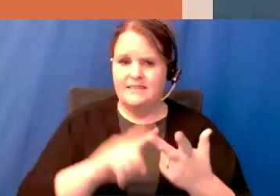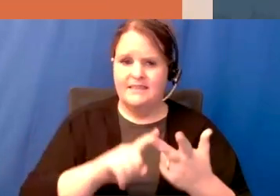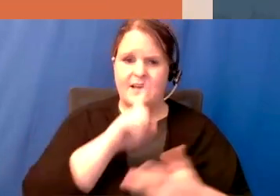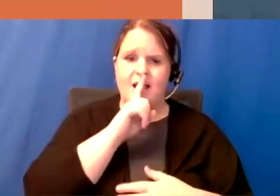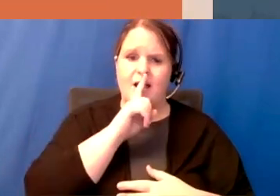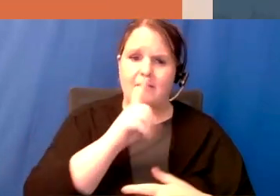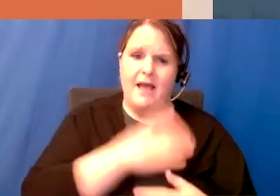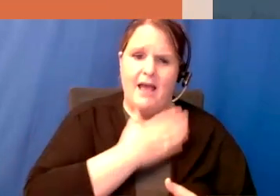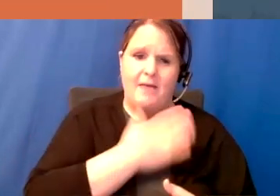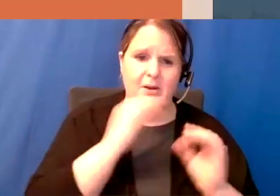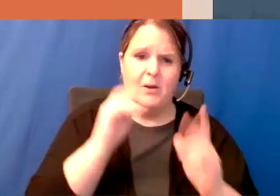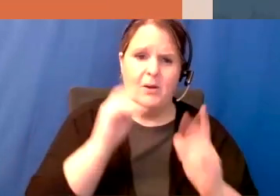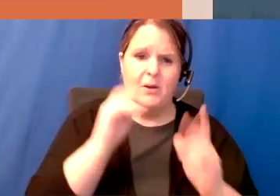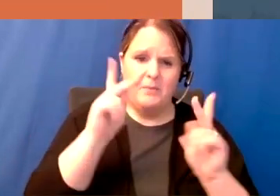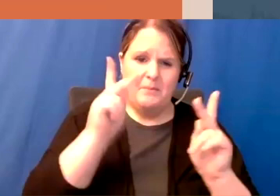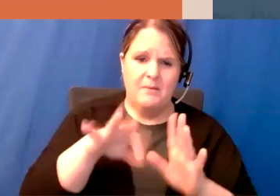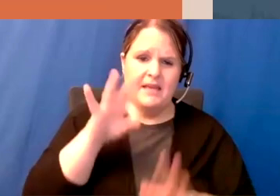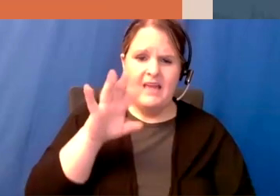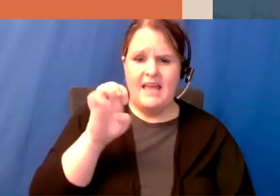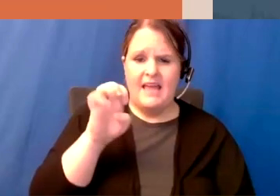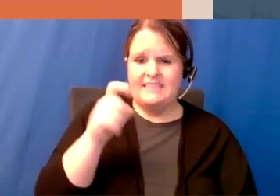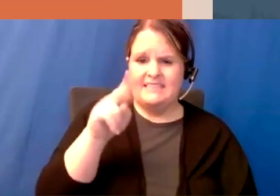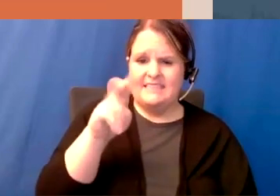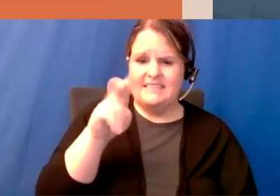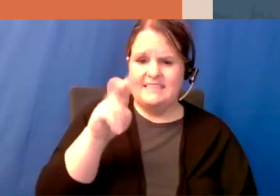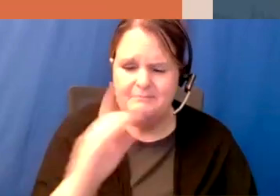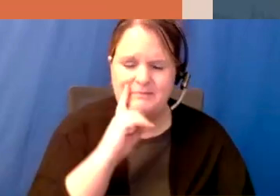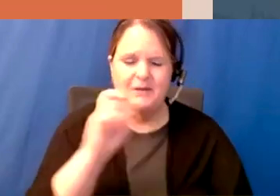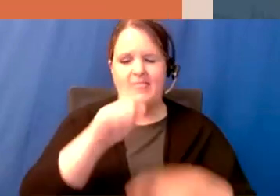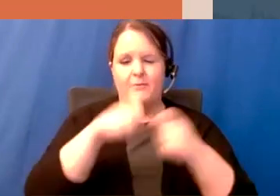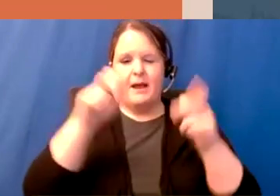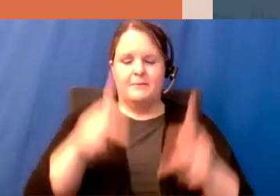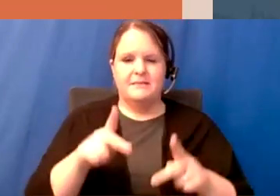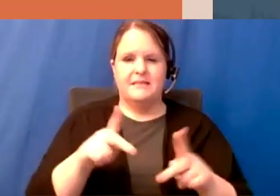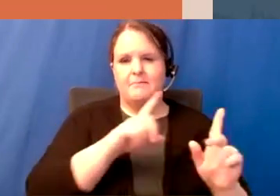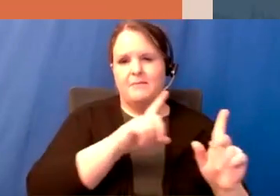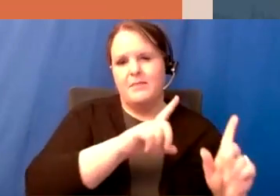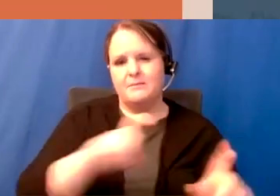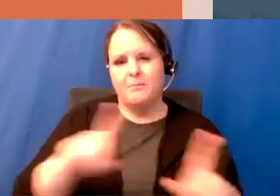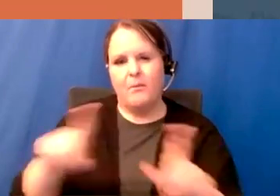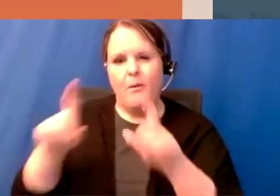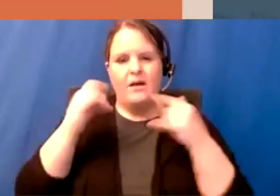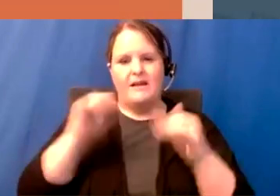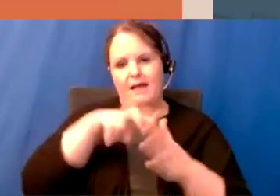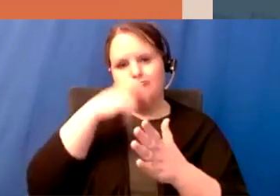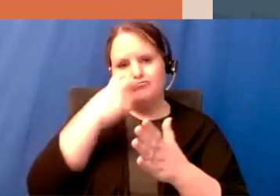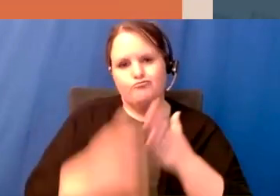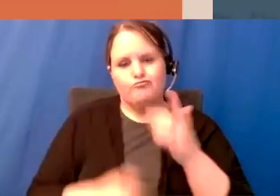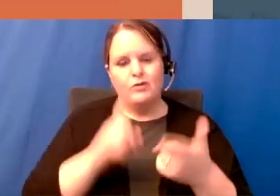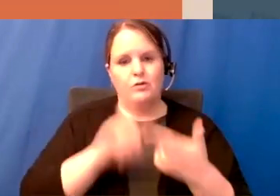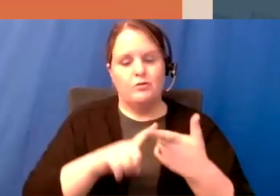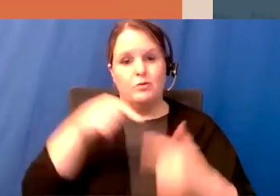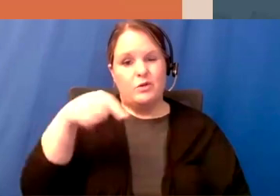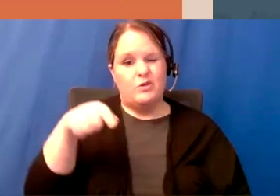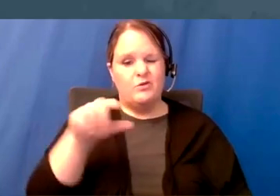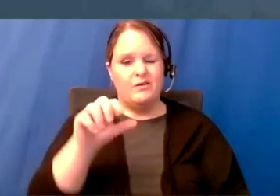that question. Okay, that wraps up the Zoom poll results, and we will dive into the Q&A session